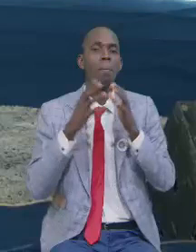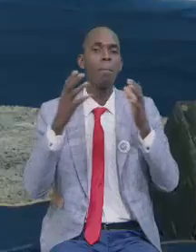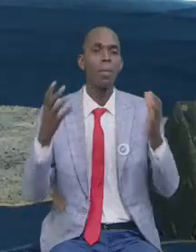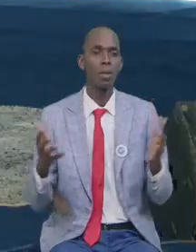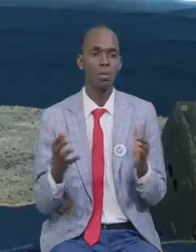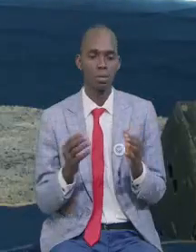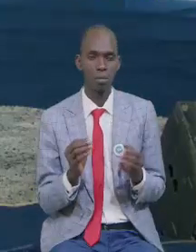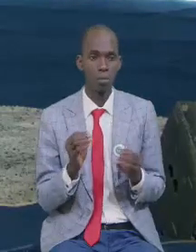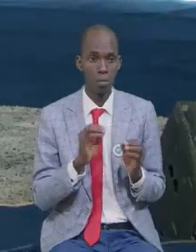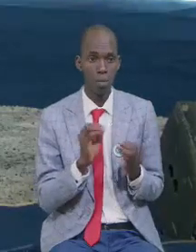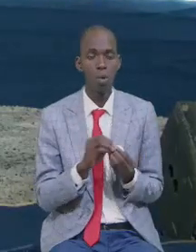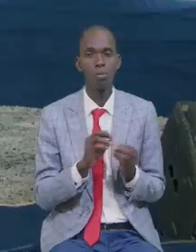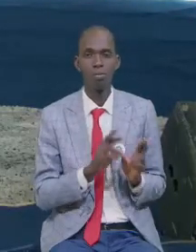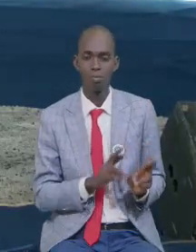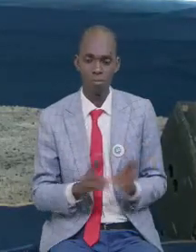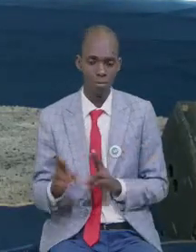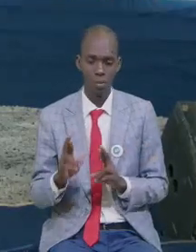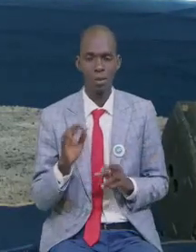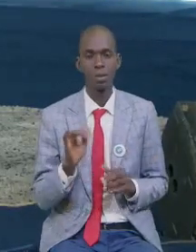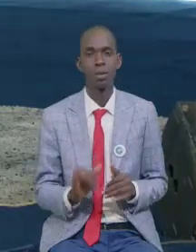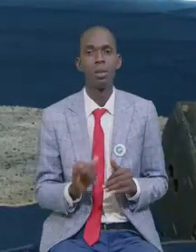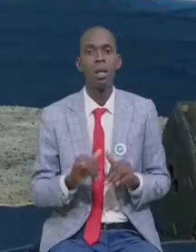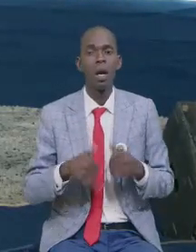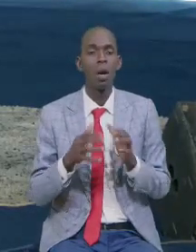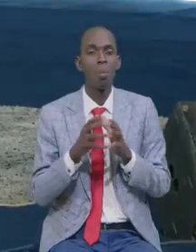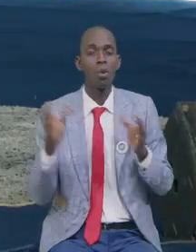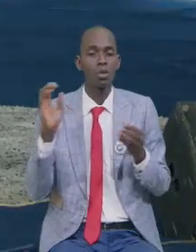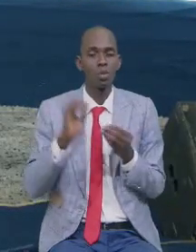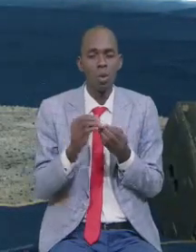readily? How much more simply?